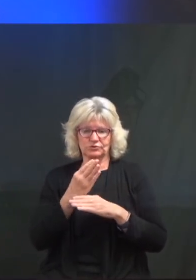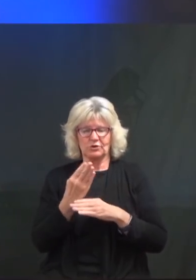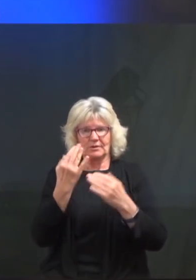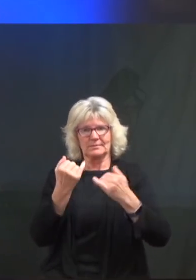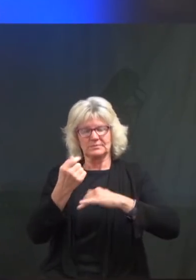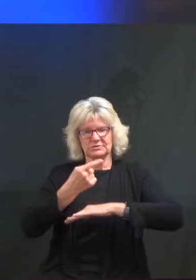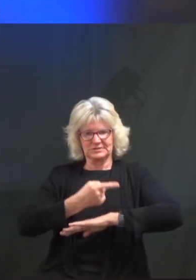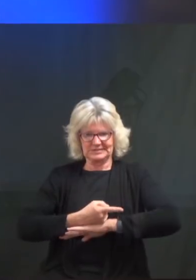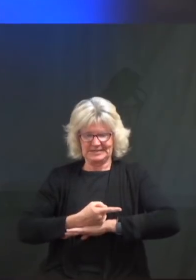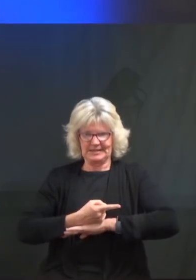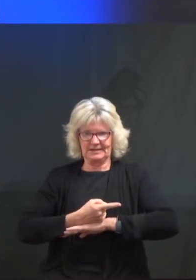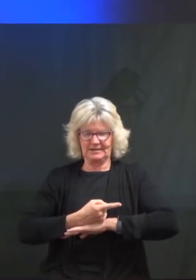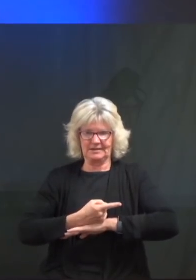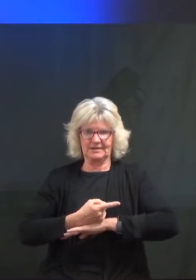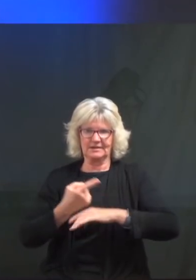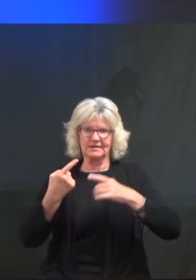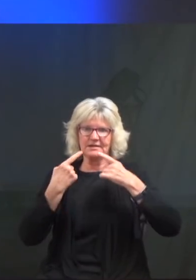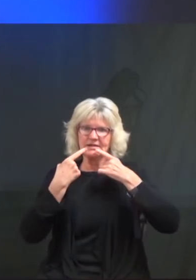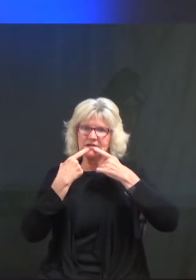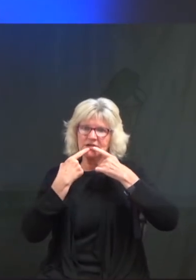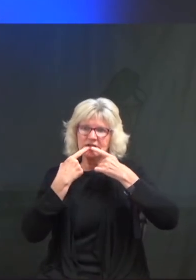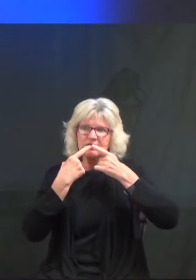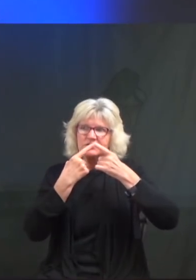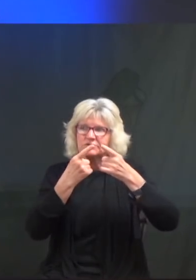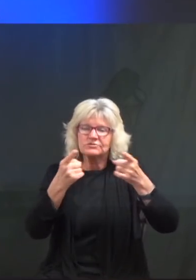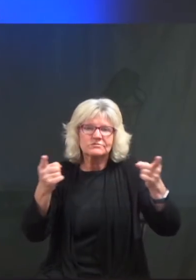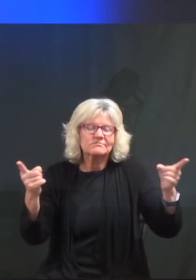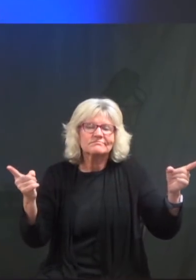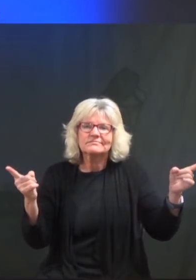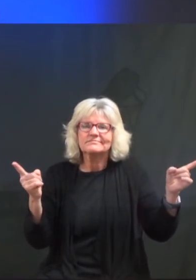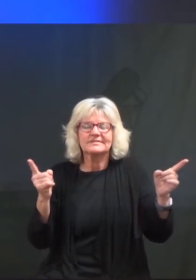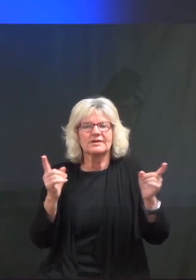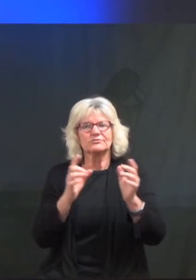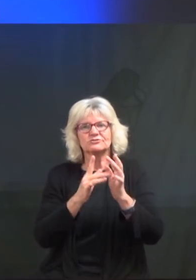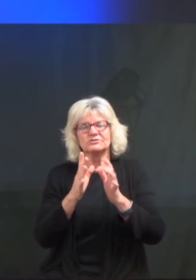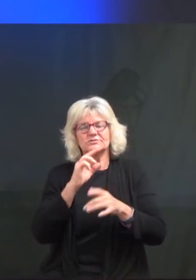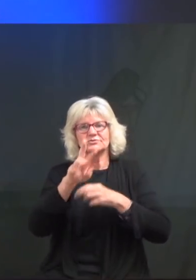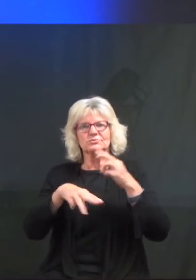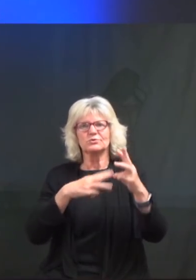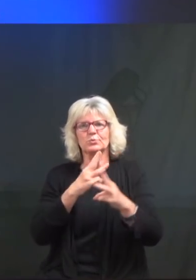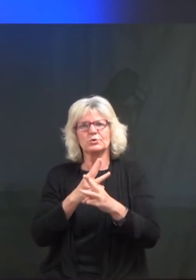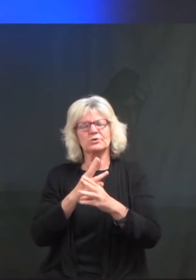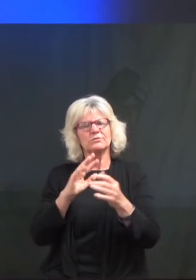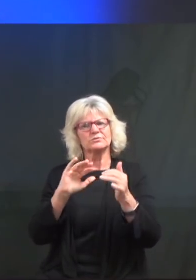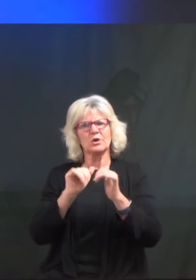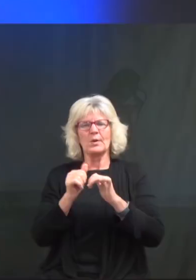Take Jesus to the world. How are you doing on your part of the job?